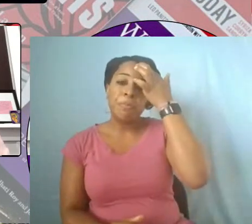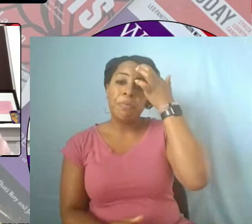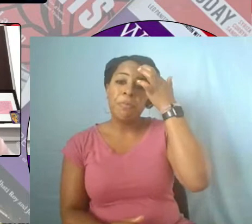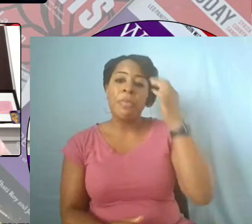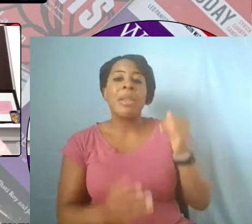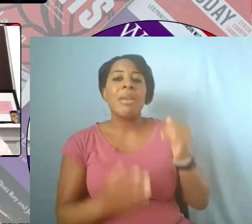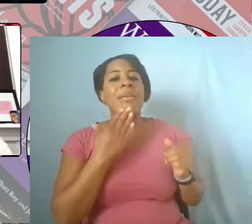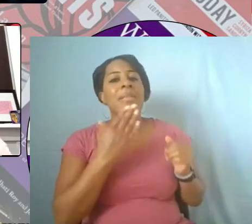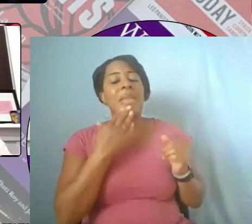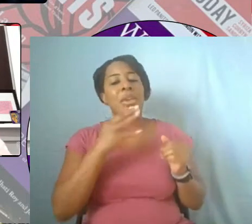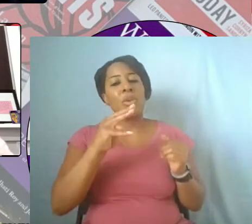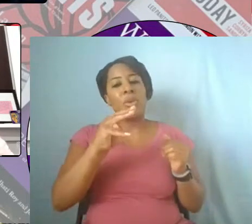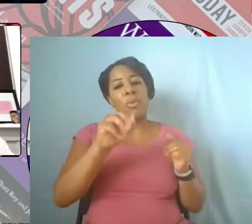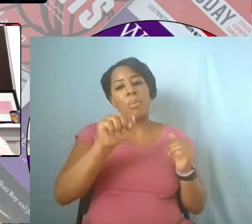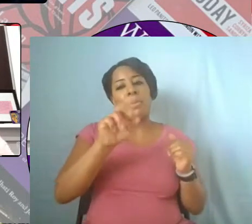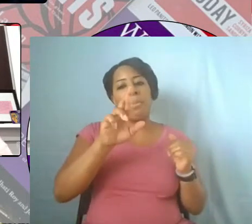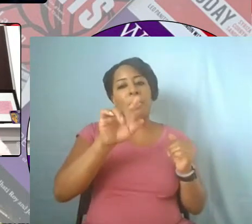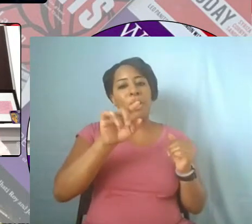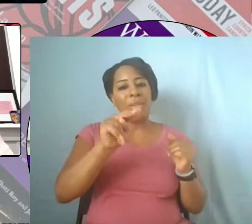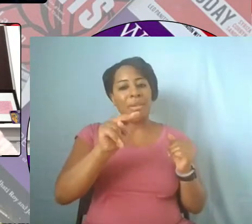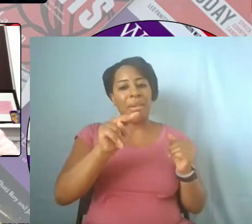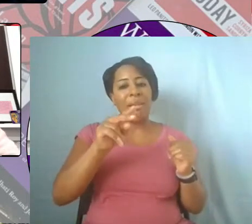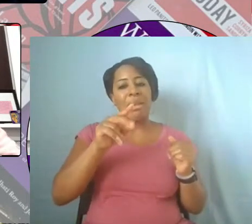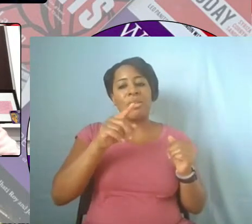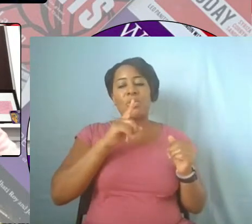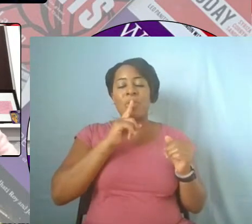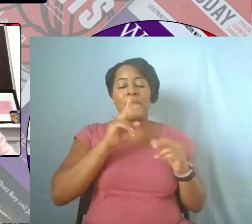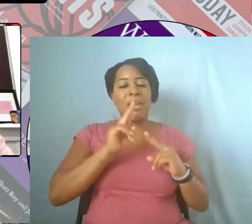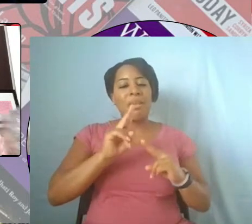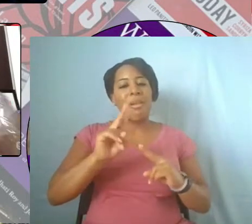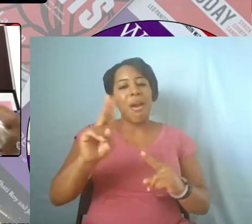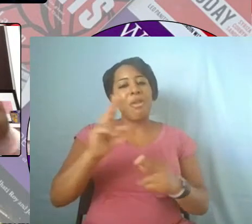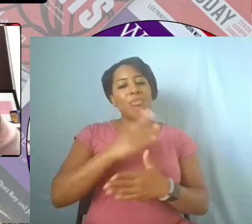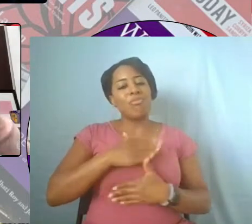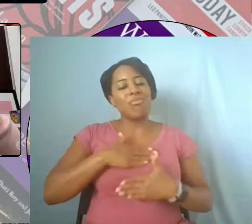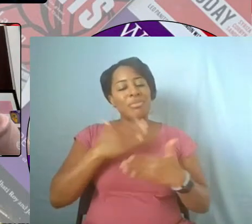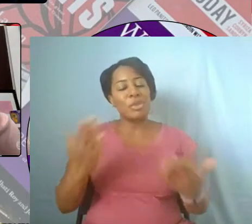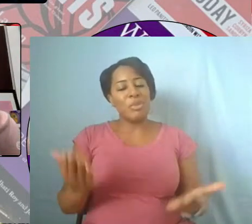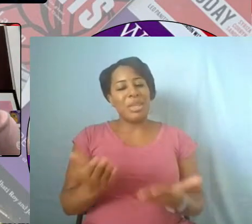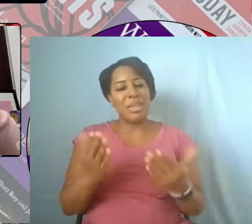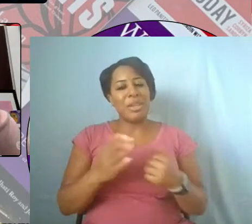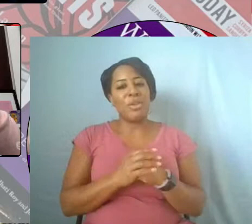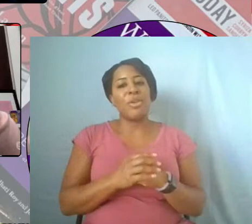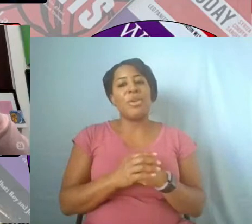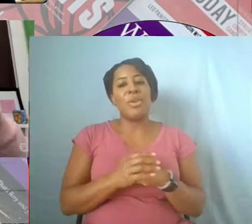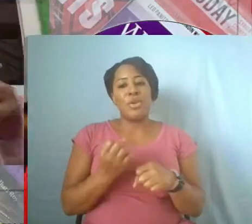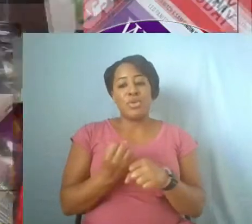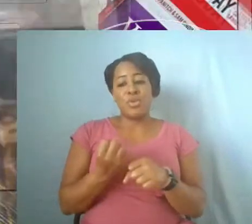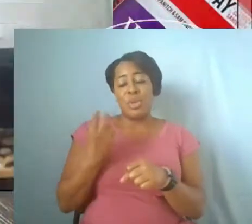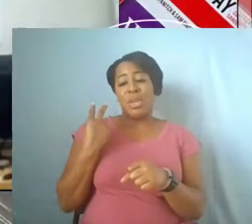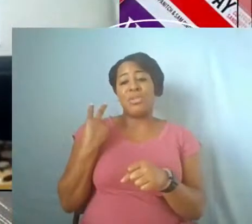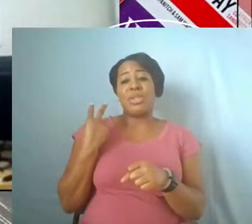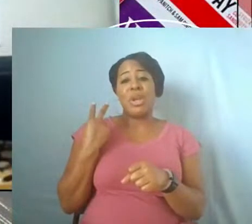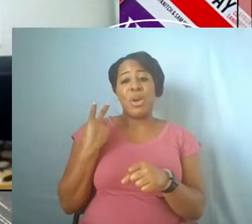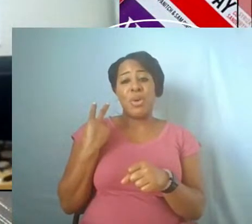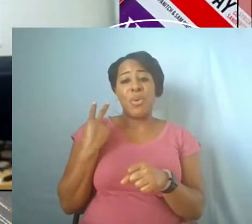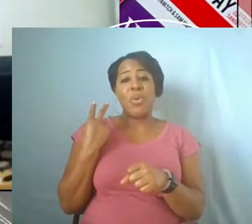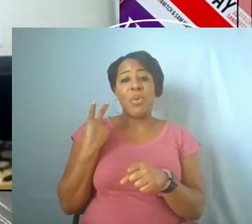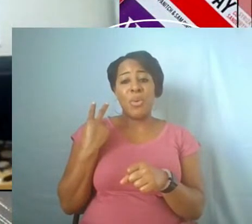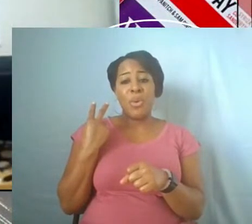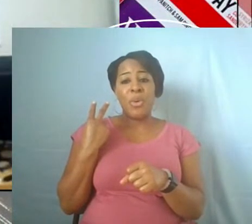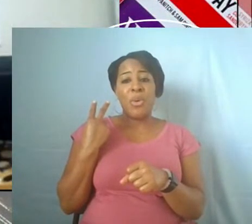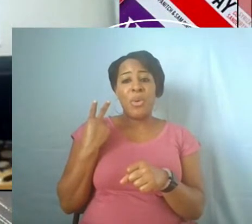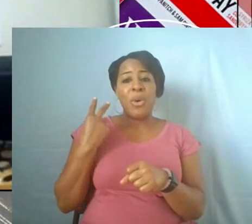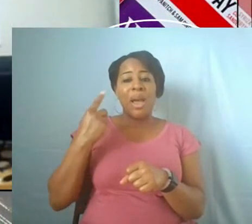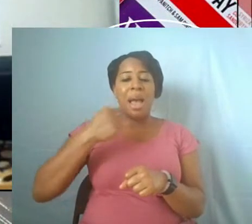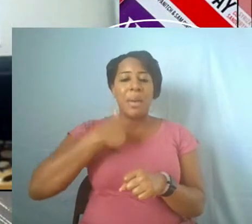Thanks, Marlene, and it's an honor and a pleasure to be here. 2 years ago, I was on my bunk in Solano